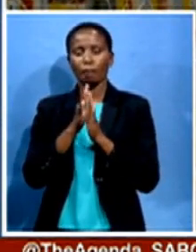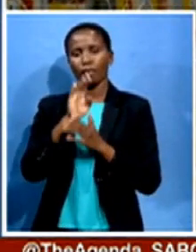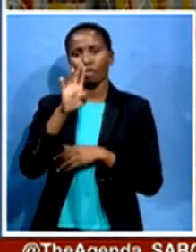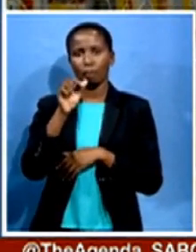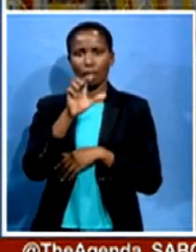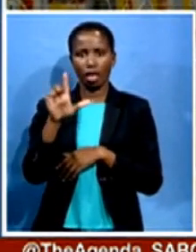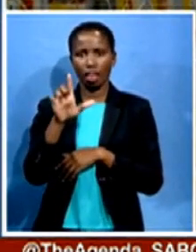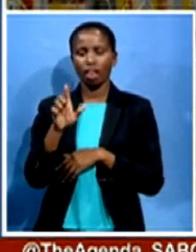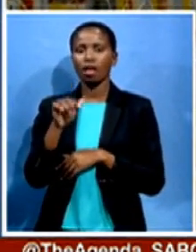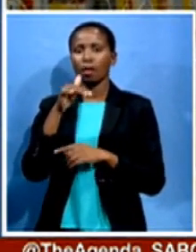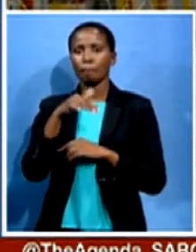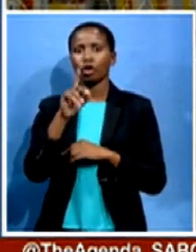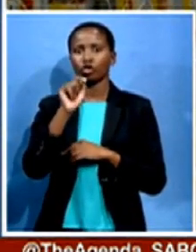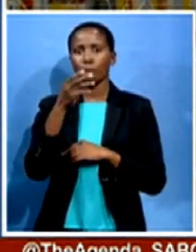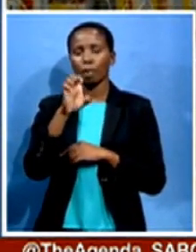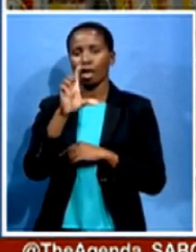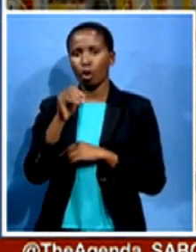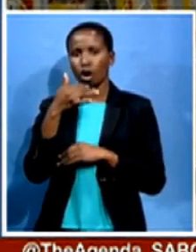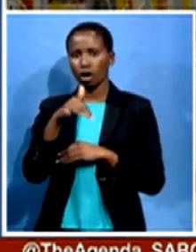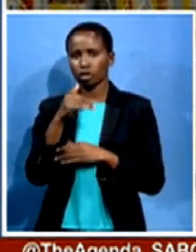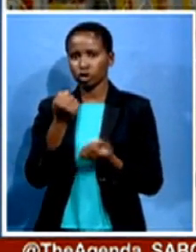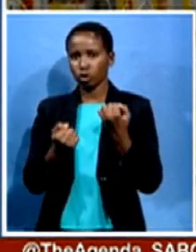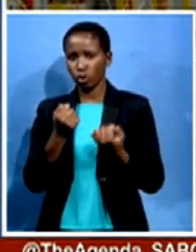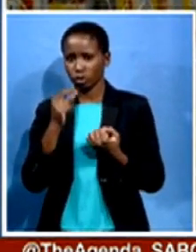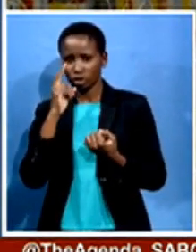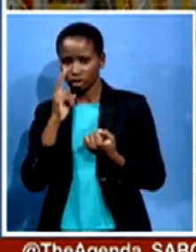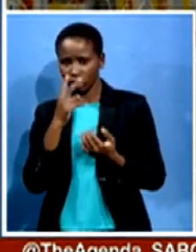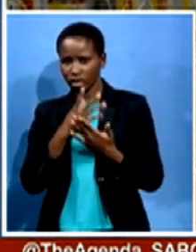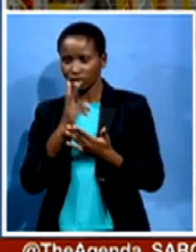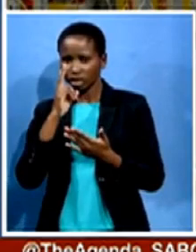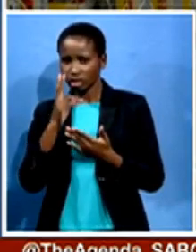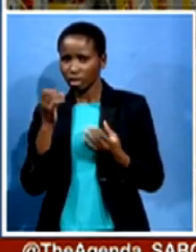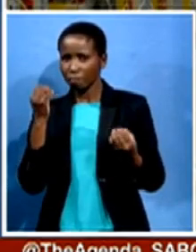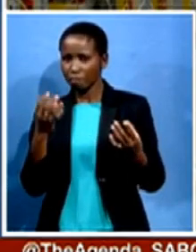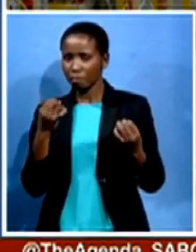We can already tell a lot of activity around you, Tumelo. What's happening this morning?